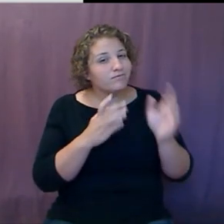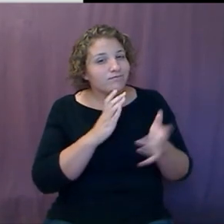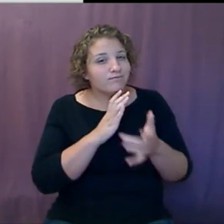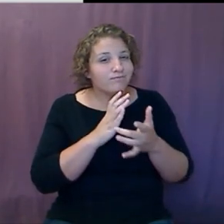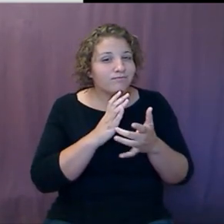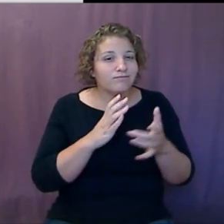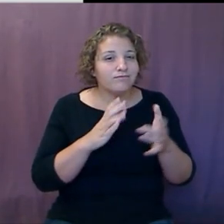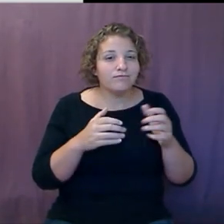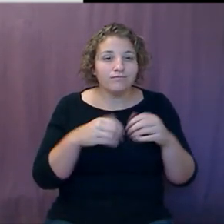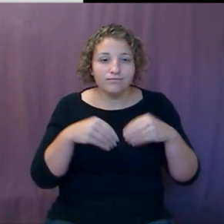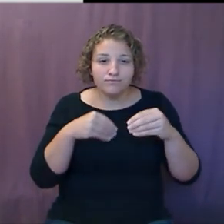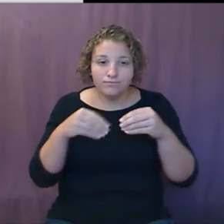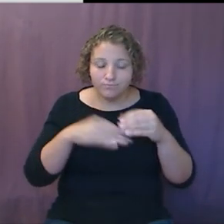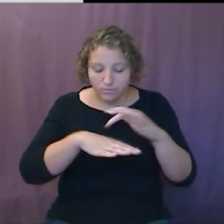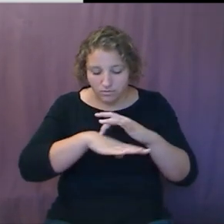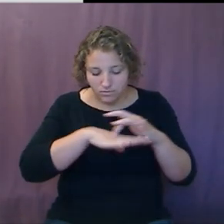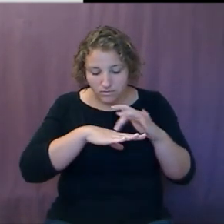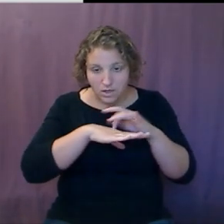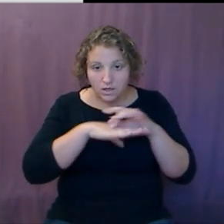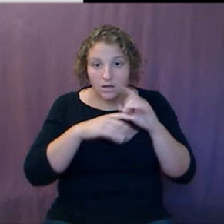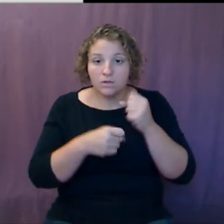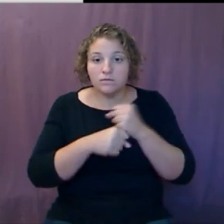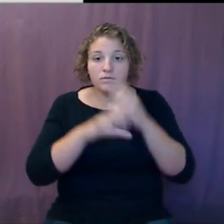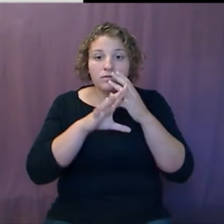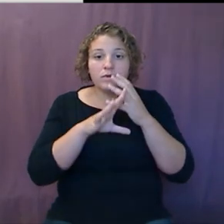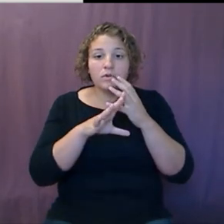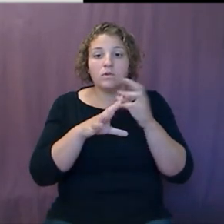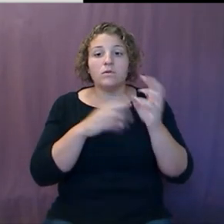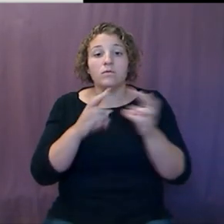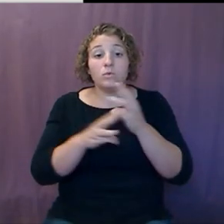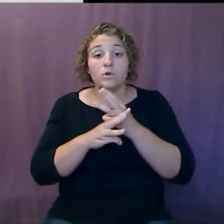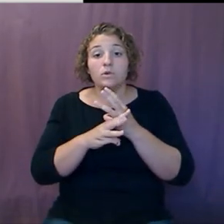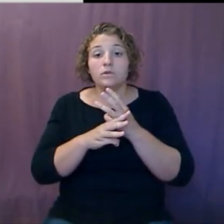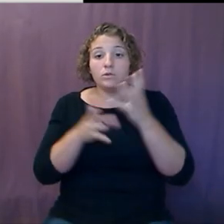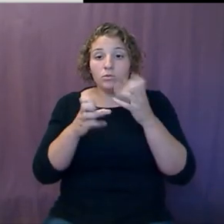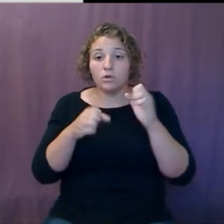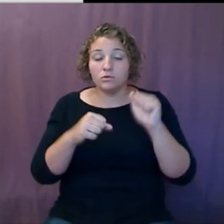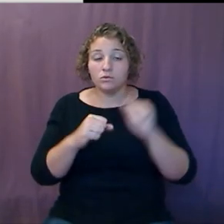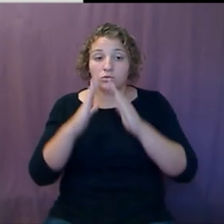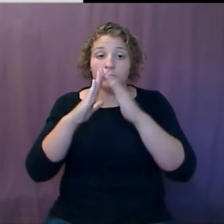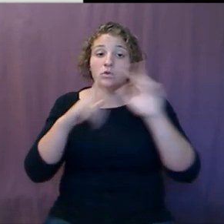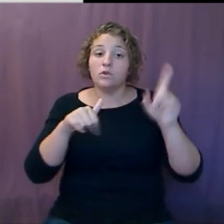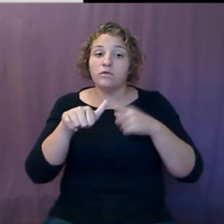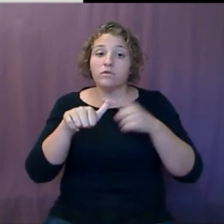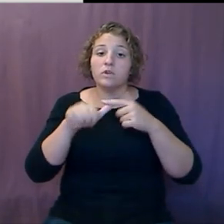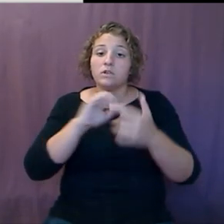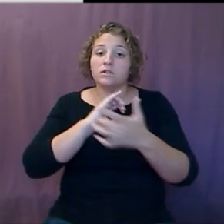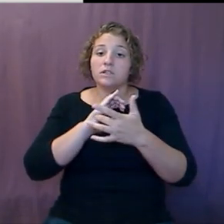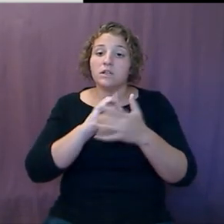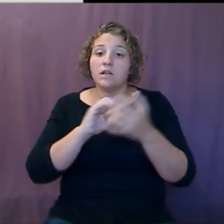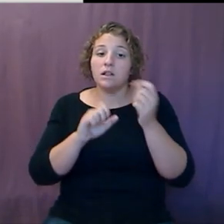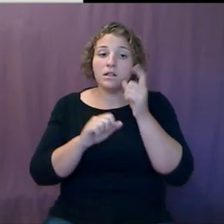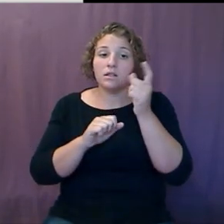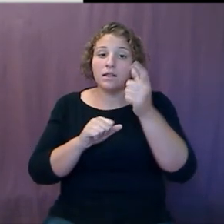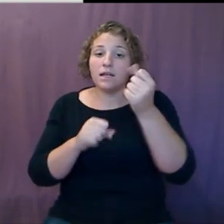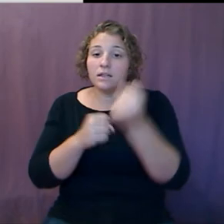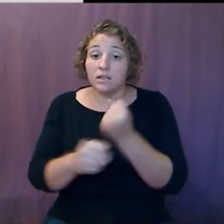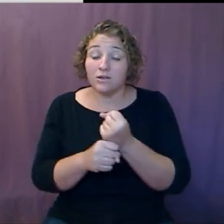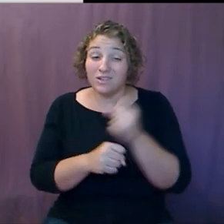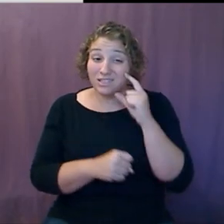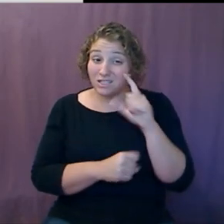world raybach International Limited plans to introduce the first product using this technology later this year again this is